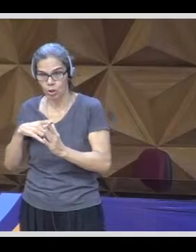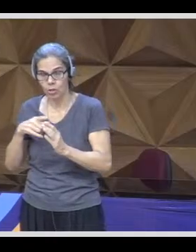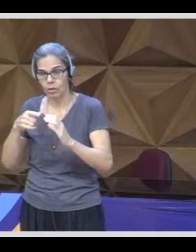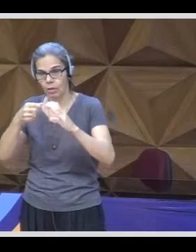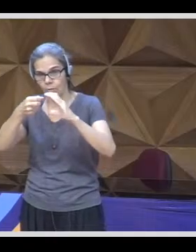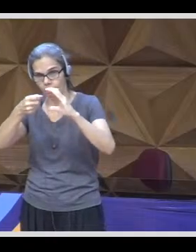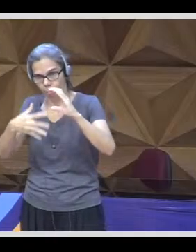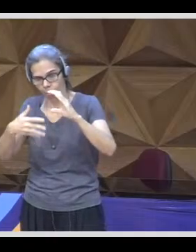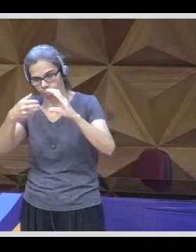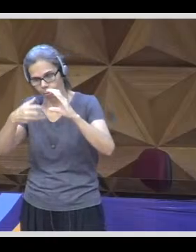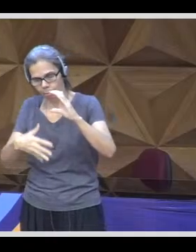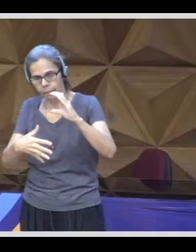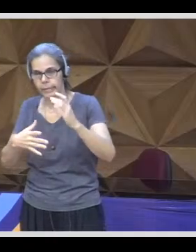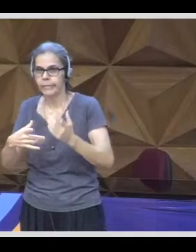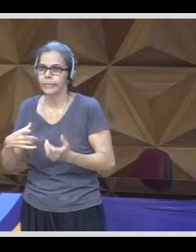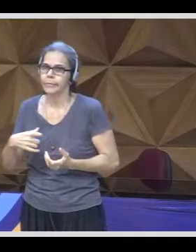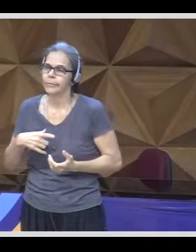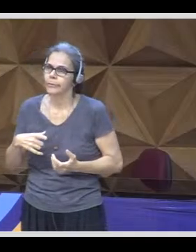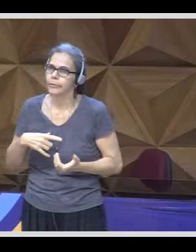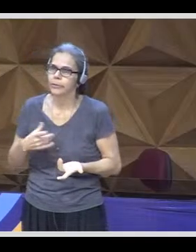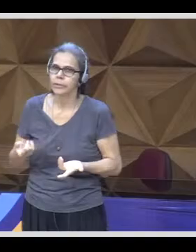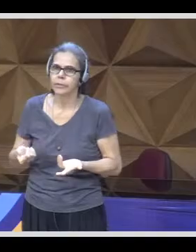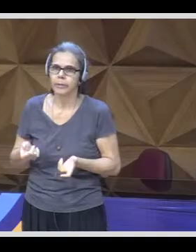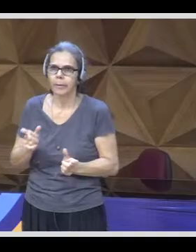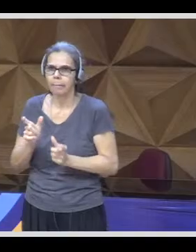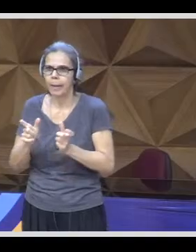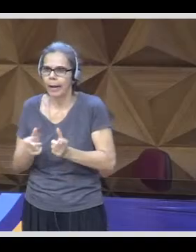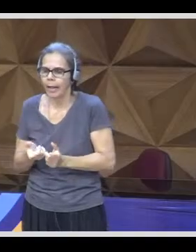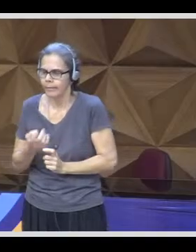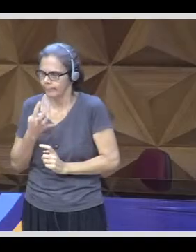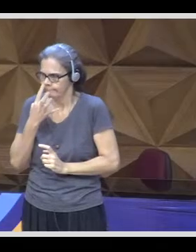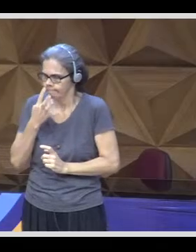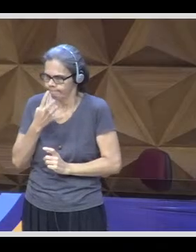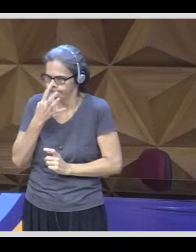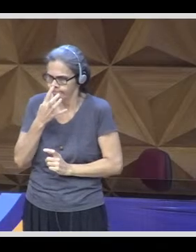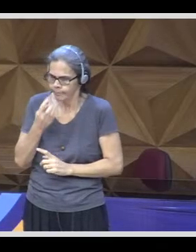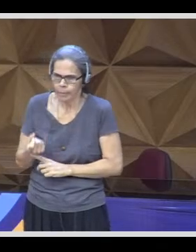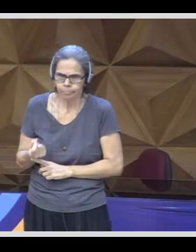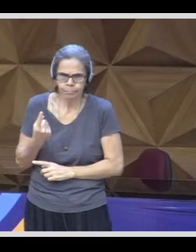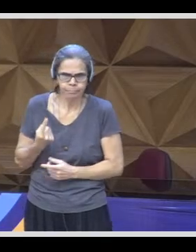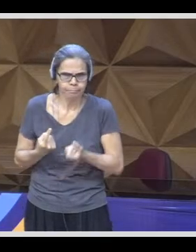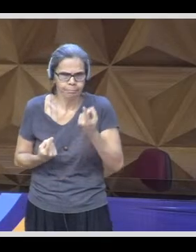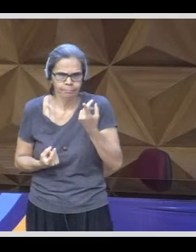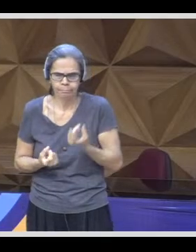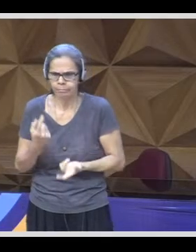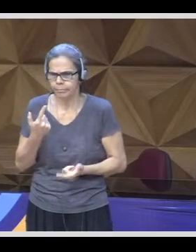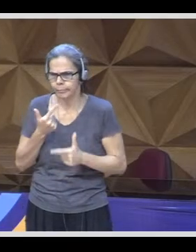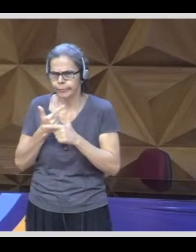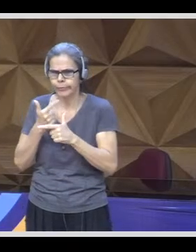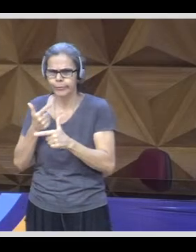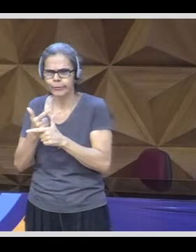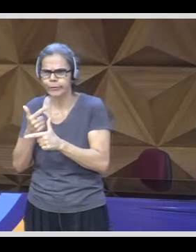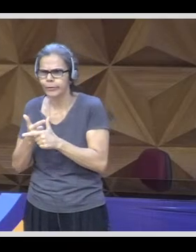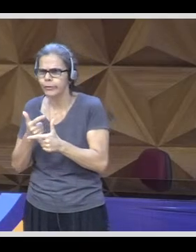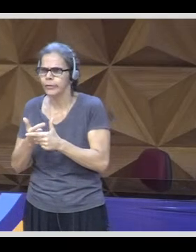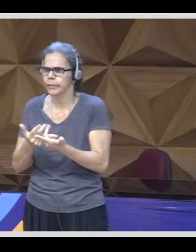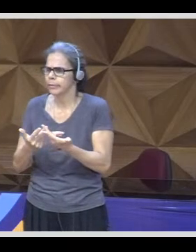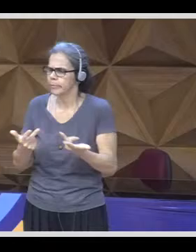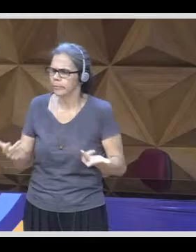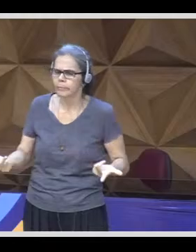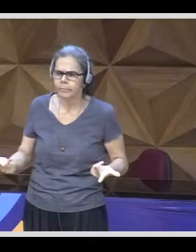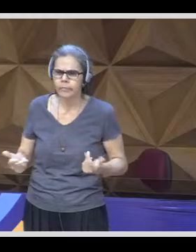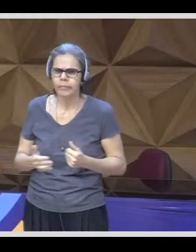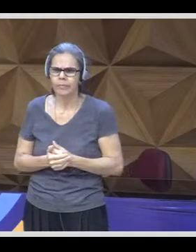of profanity, vulgarity, personal insults, sexualized and objectifying language, and very aggressive towards